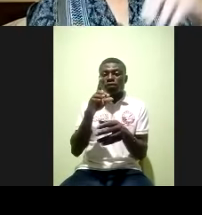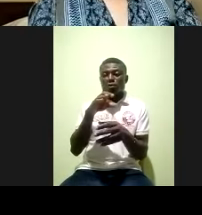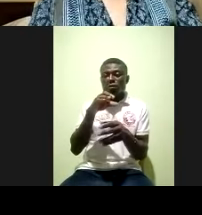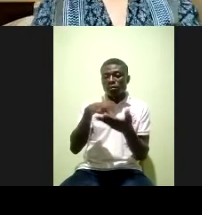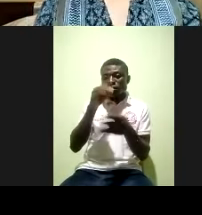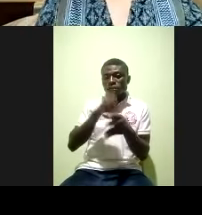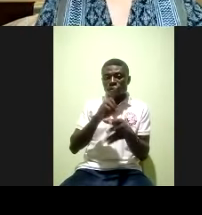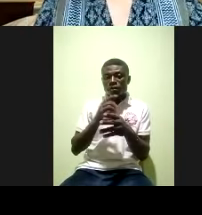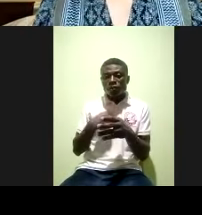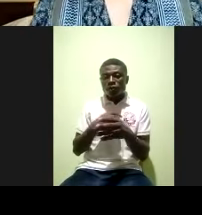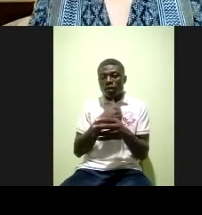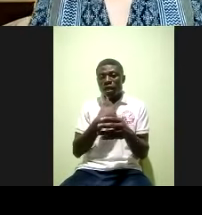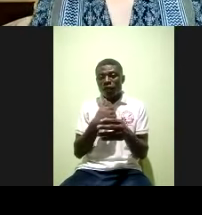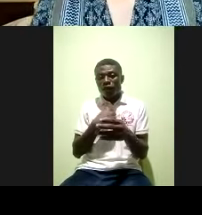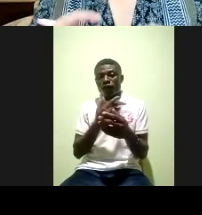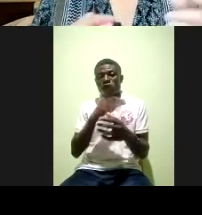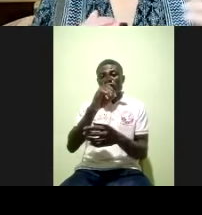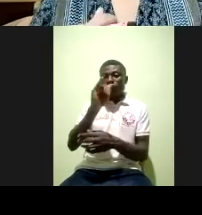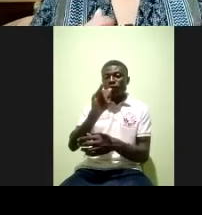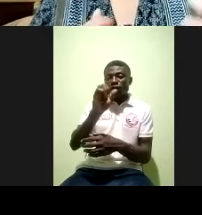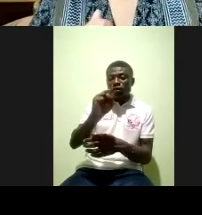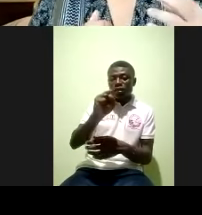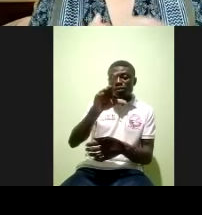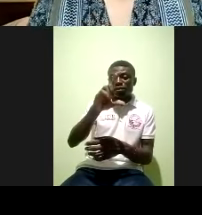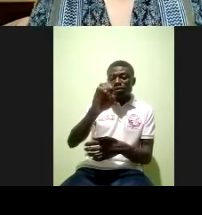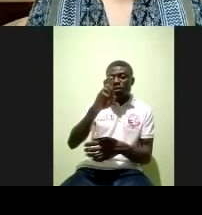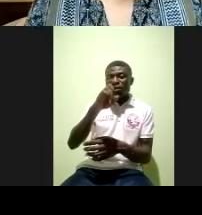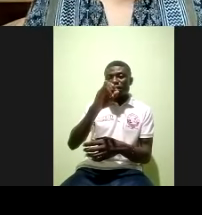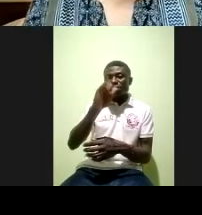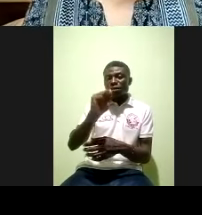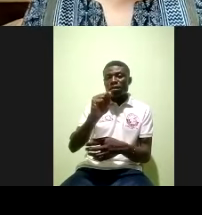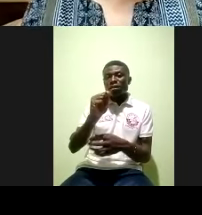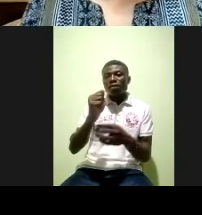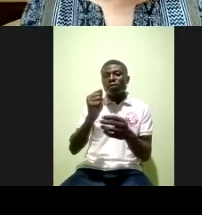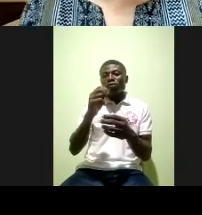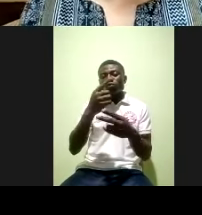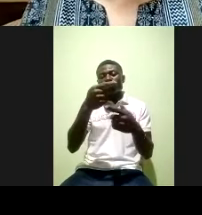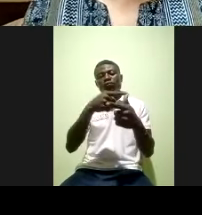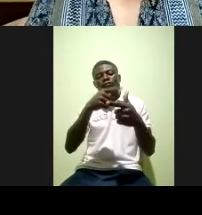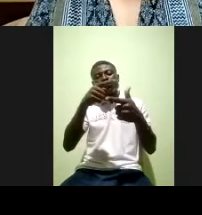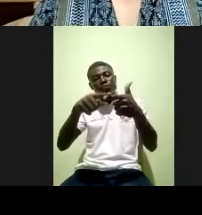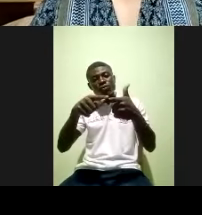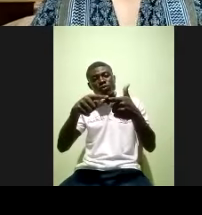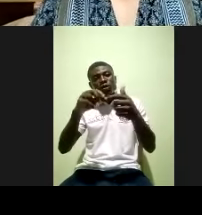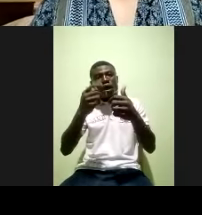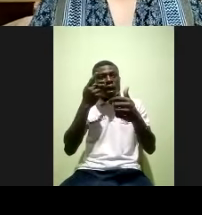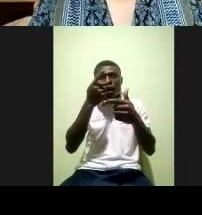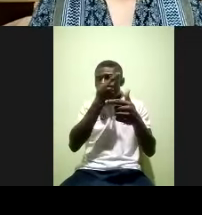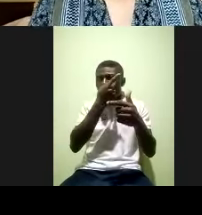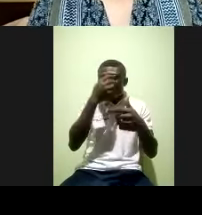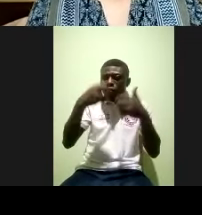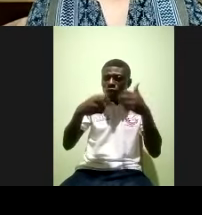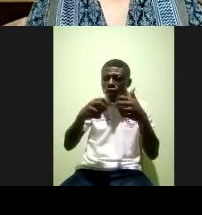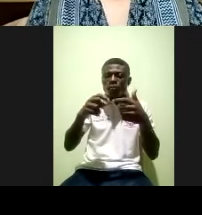divided dyslexia in two parts here, related to visual processing weaknesses and related